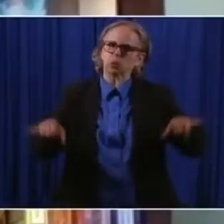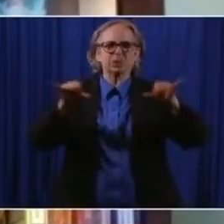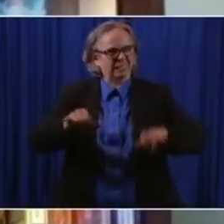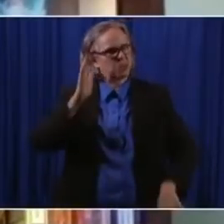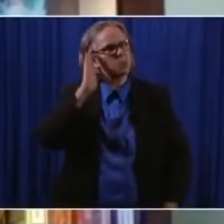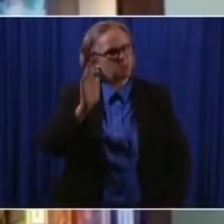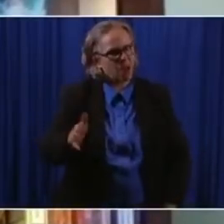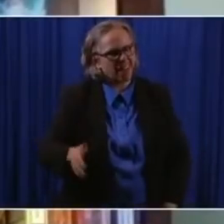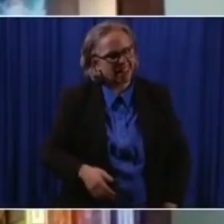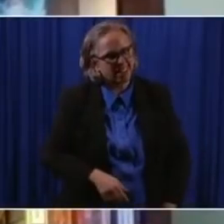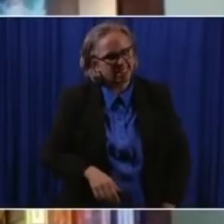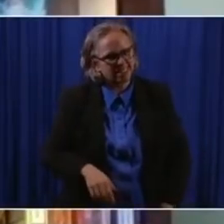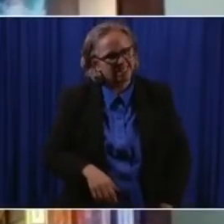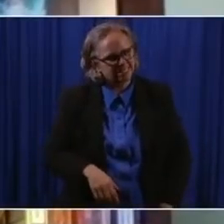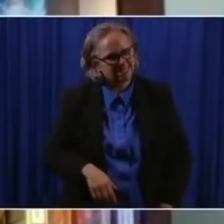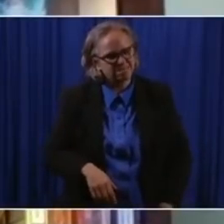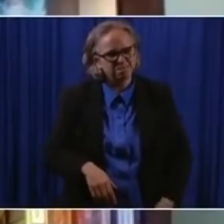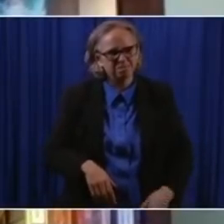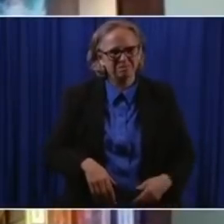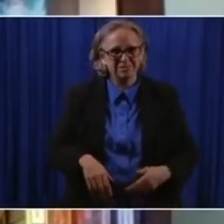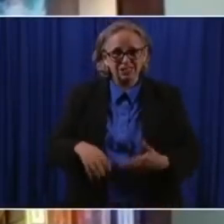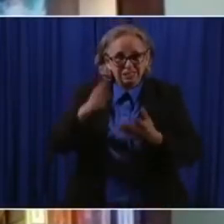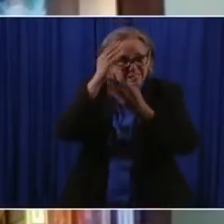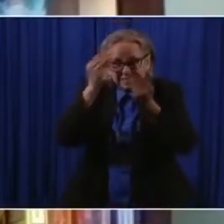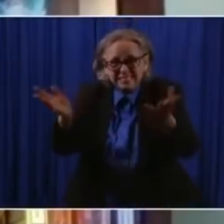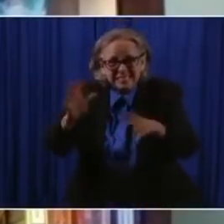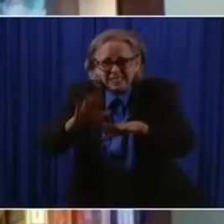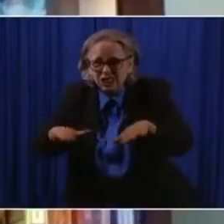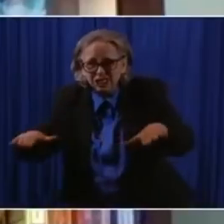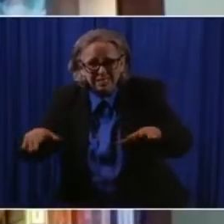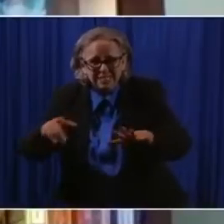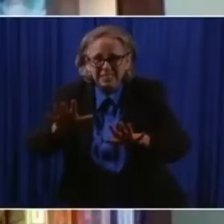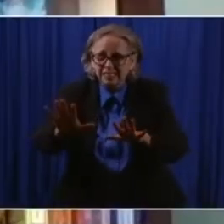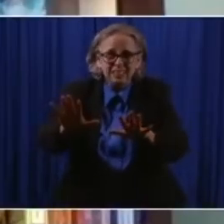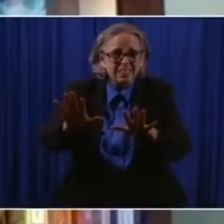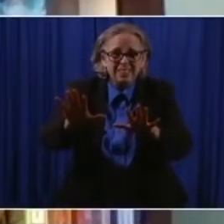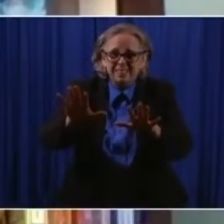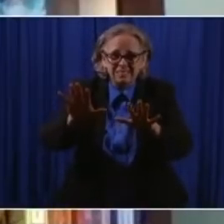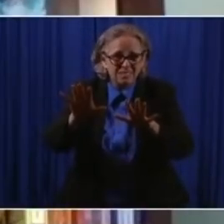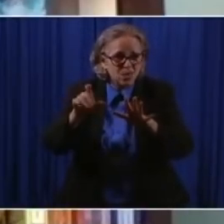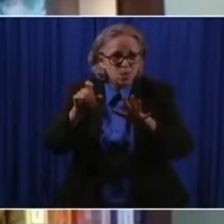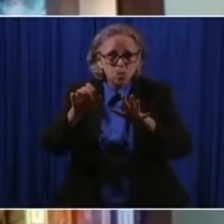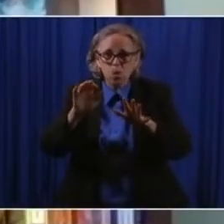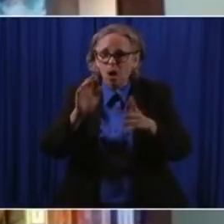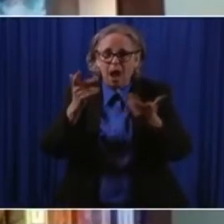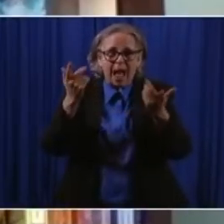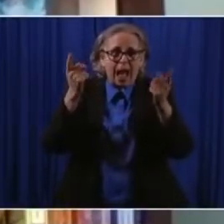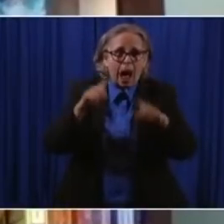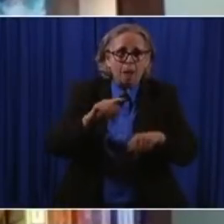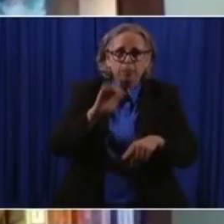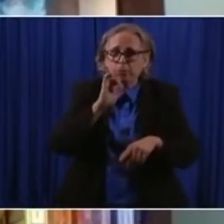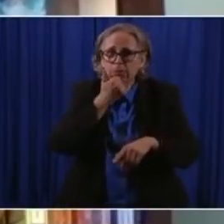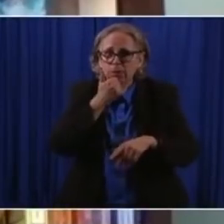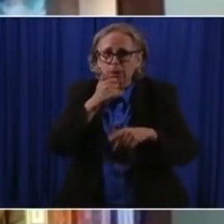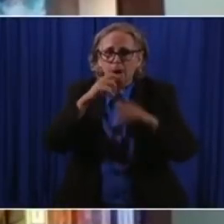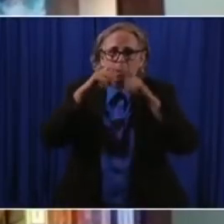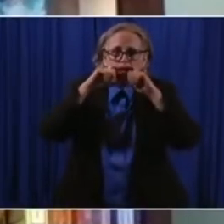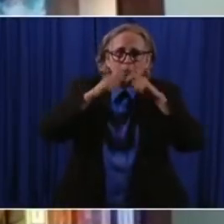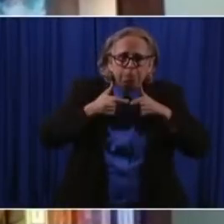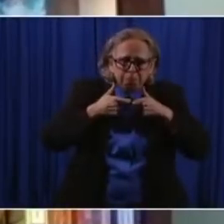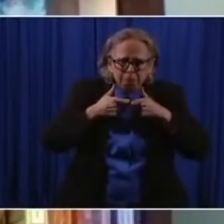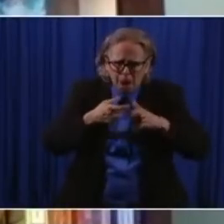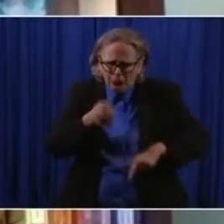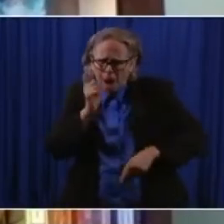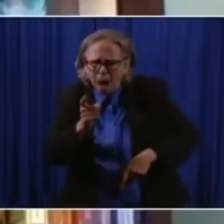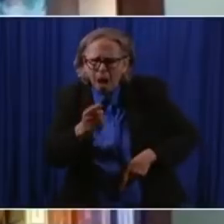And telling little kids that it's going to be okay if you get corrected at school. If you accidentally, take your mask down, someone might ask you to put it back